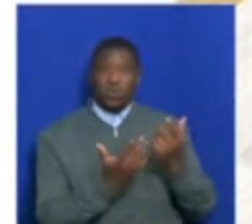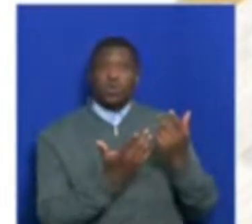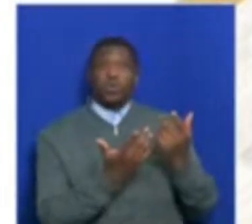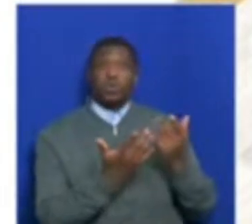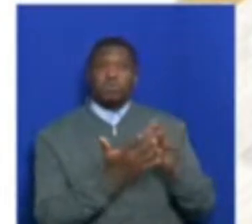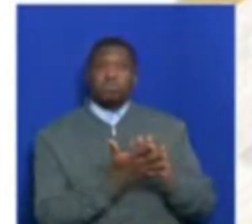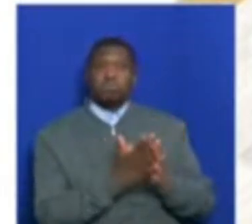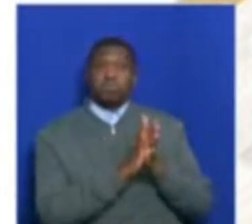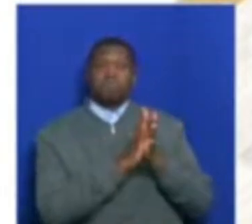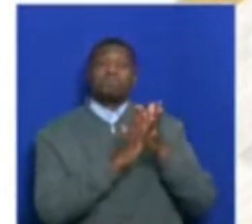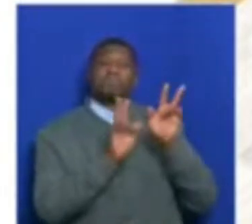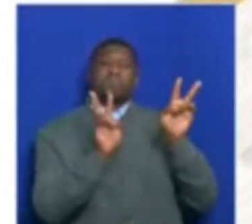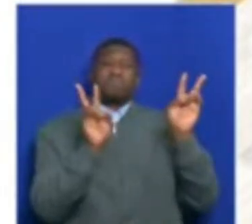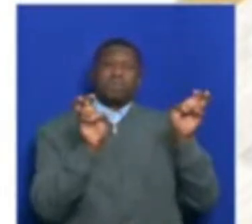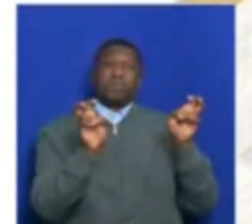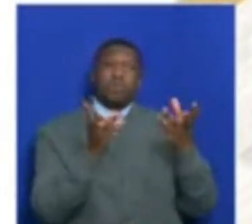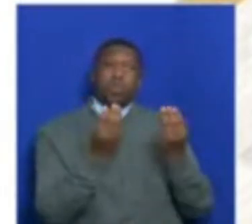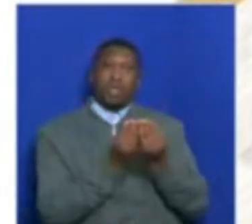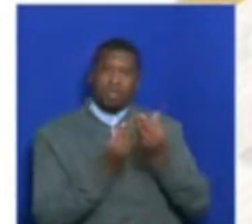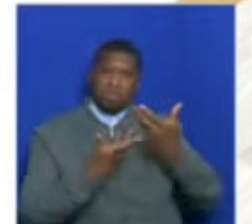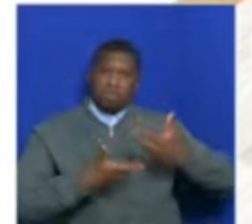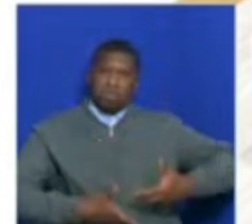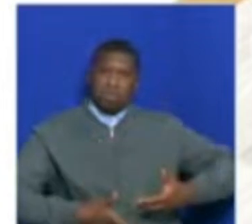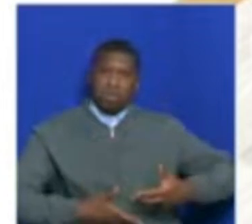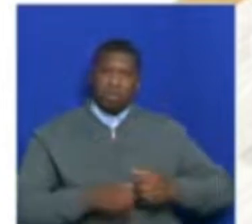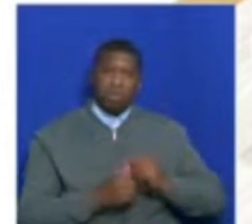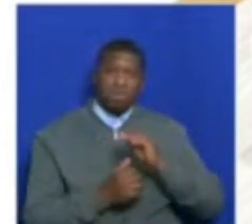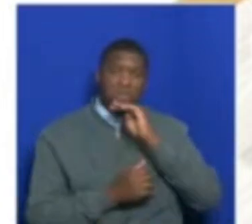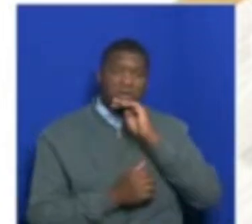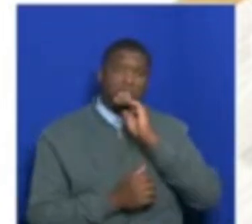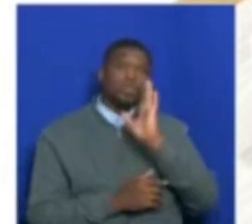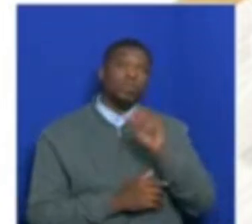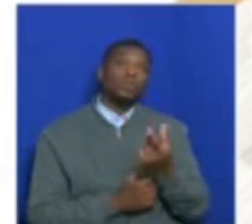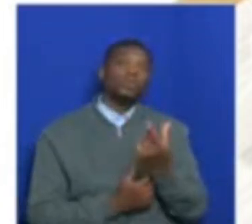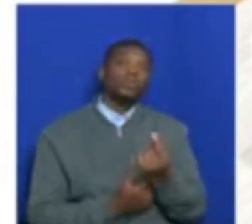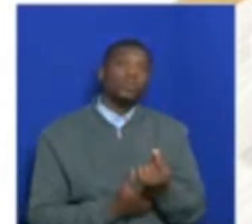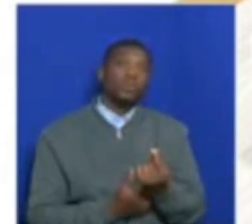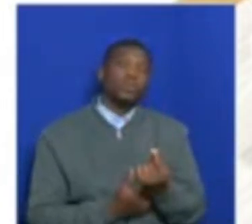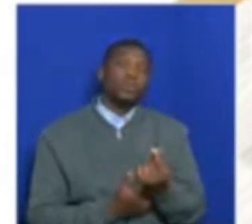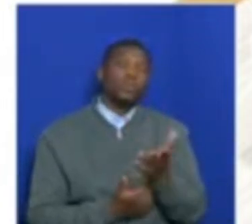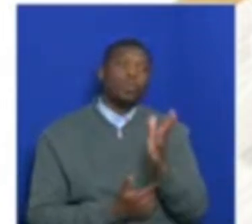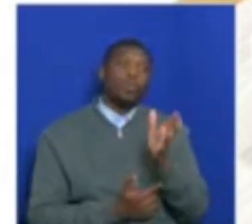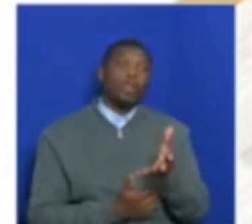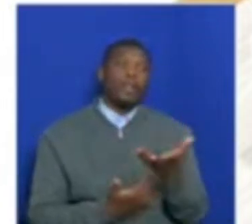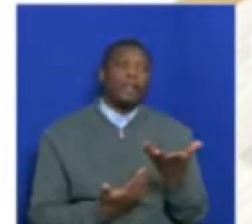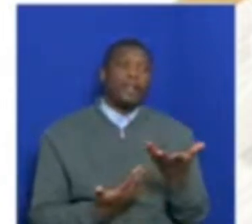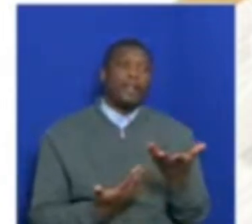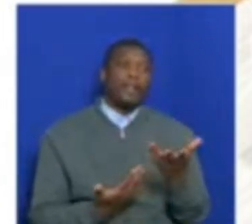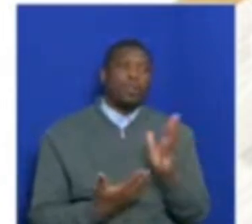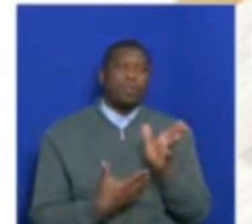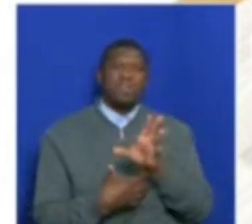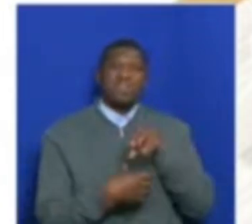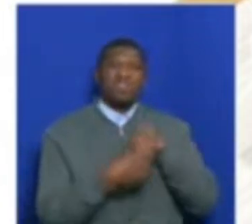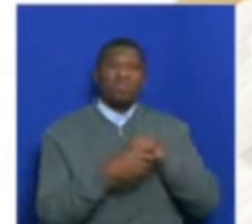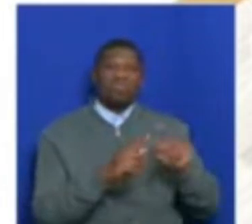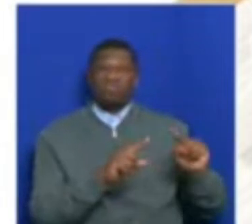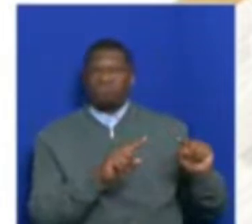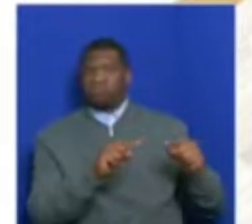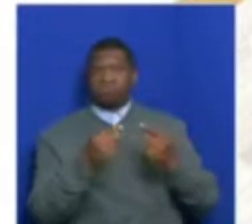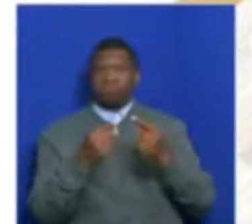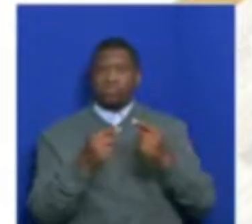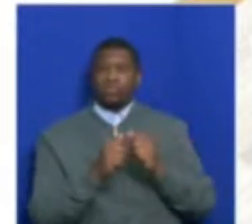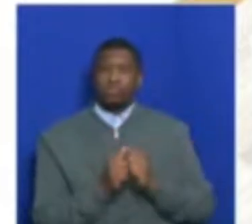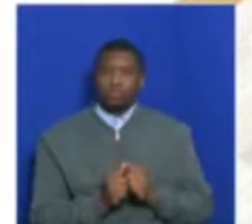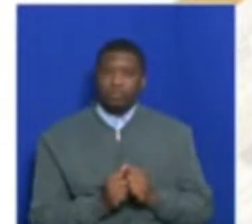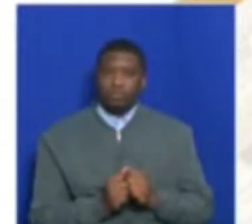me, which means that they'll get involved with each other. I understood fall to be a